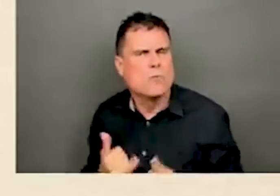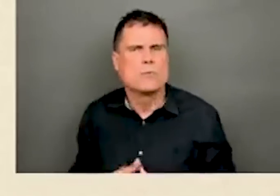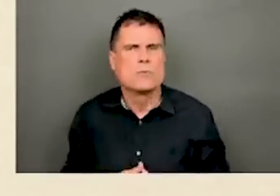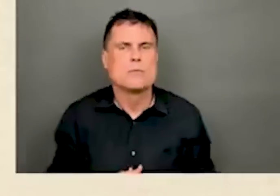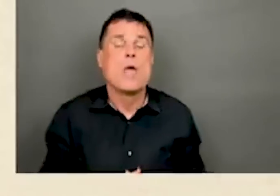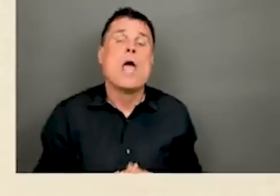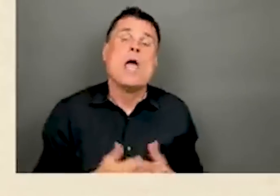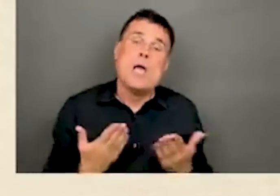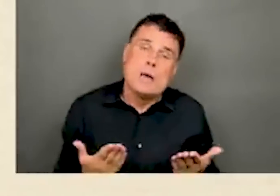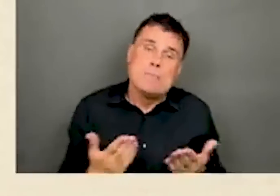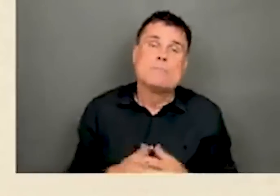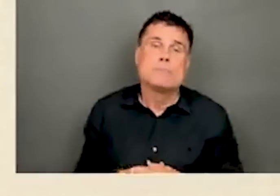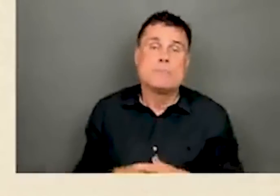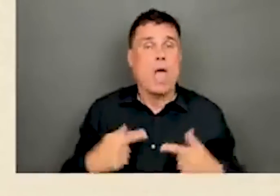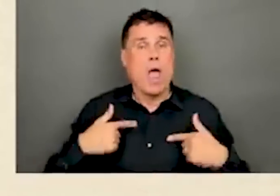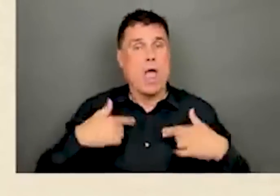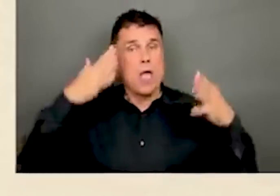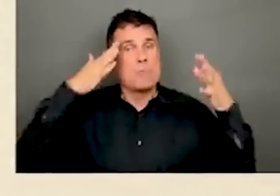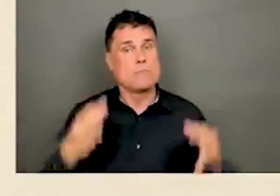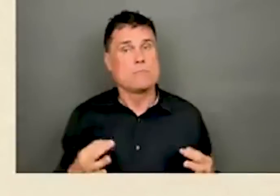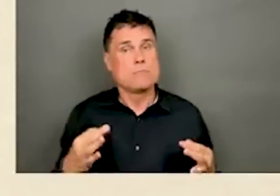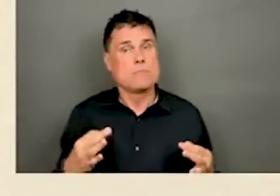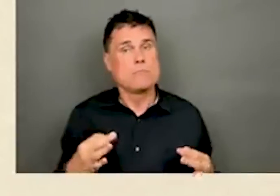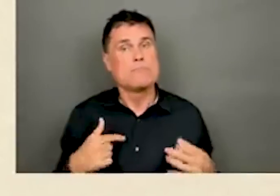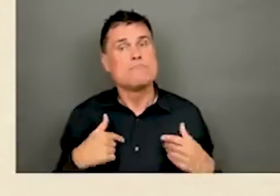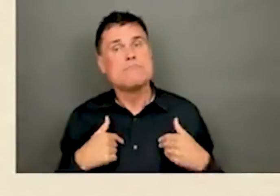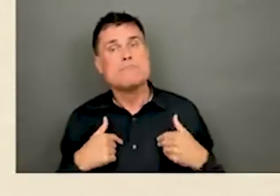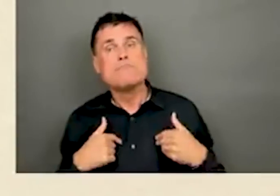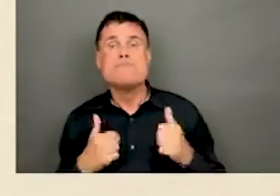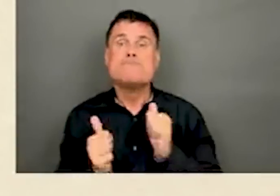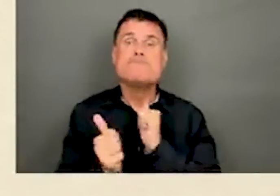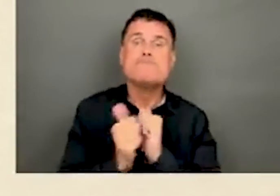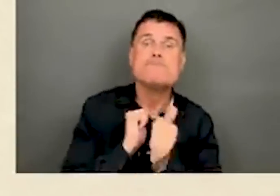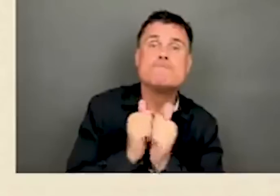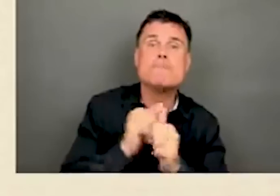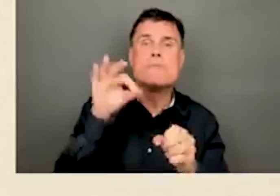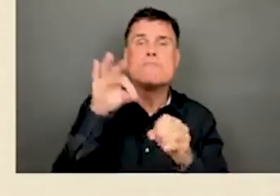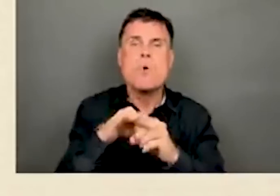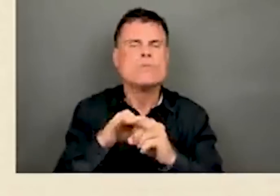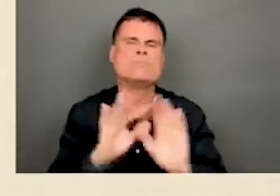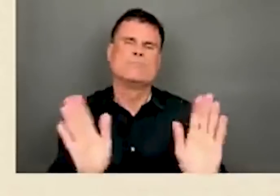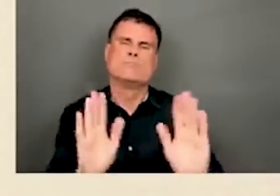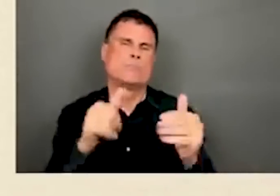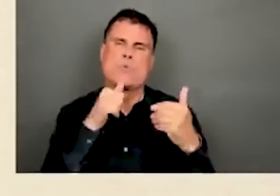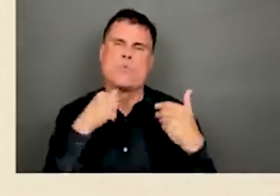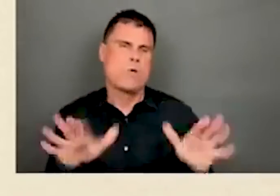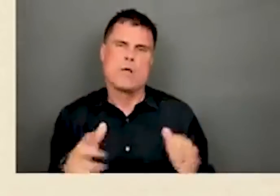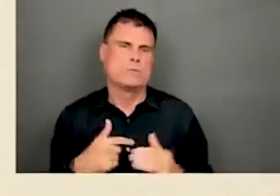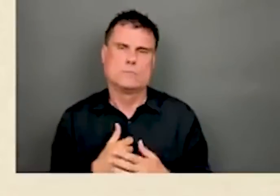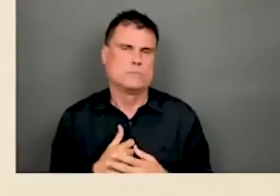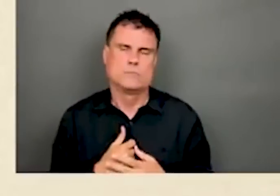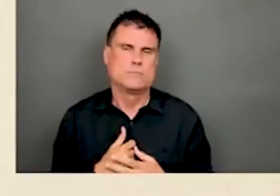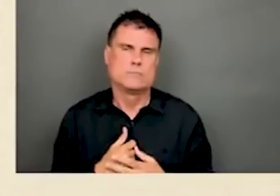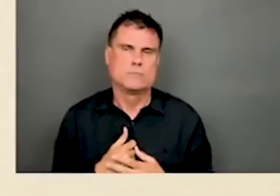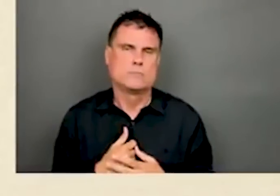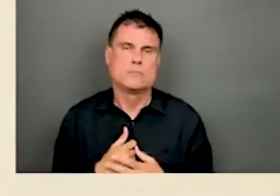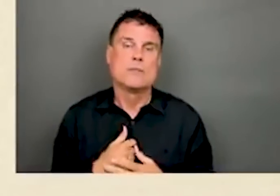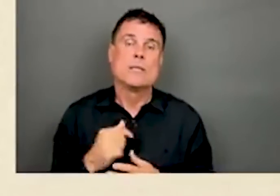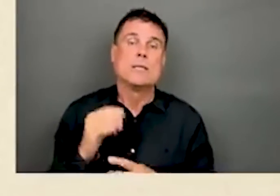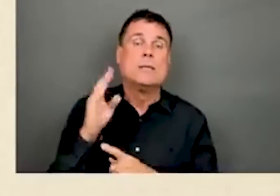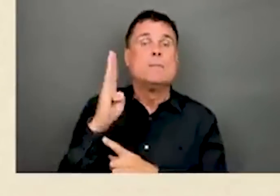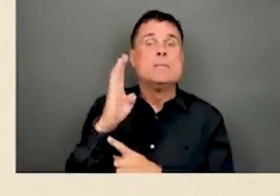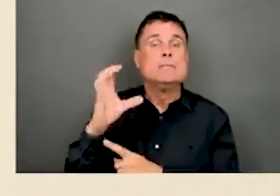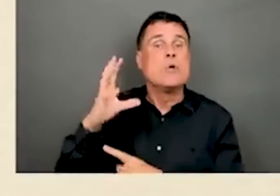seek re-election. I was asked a question by Gregor Craigie, a host of CBC radio program,